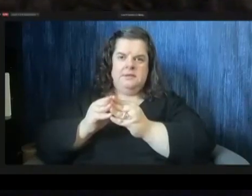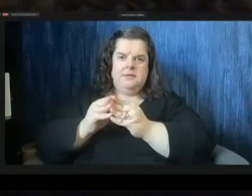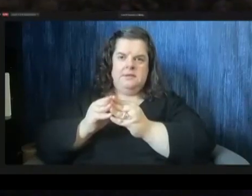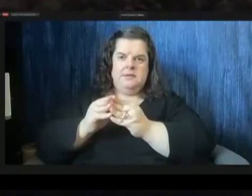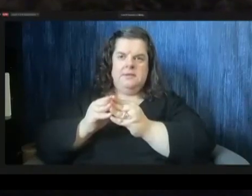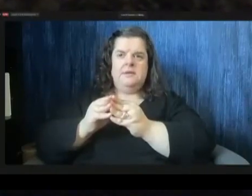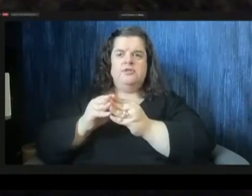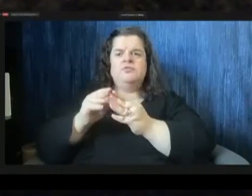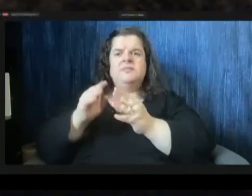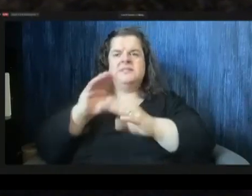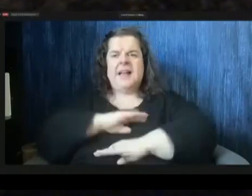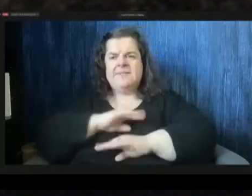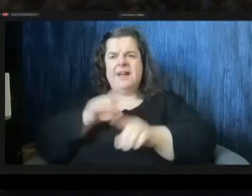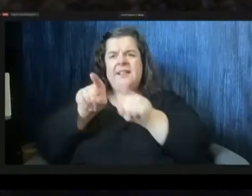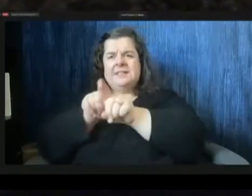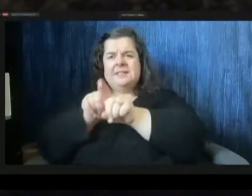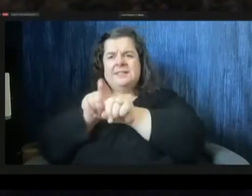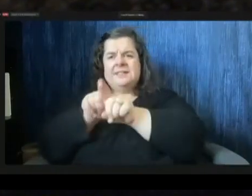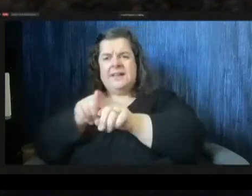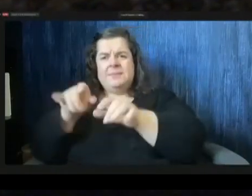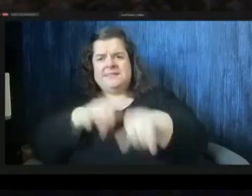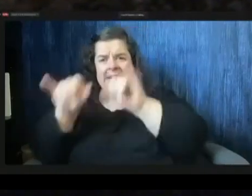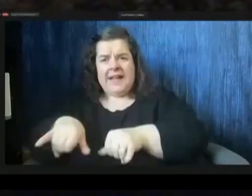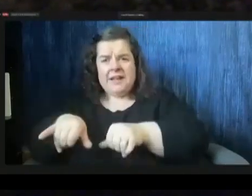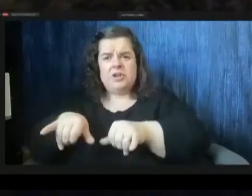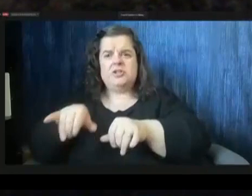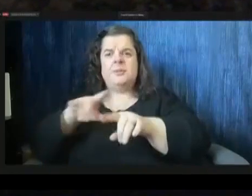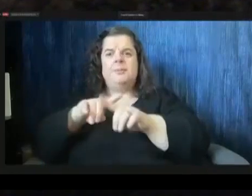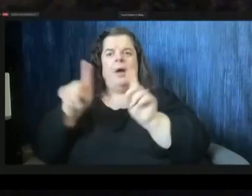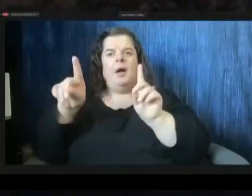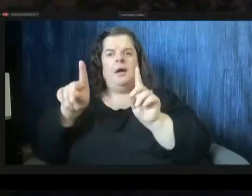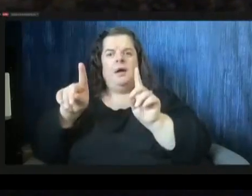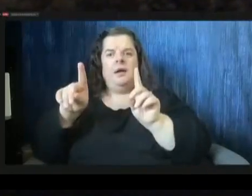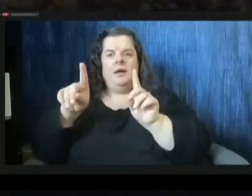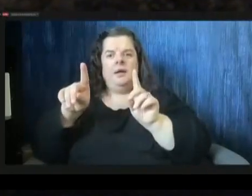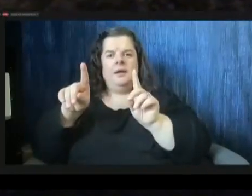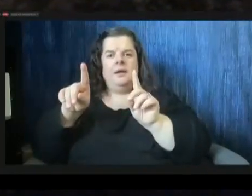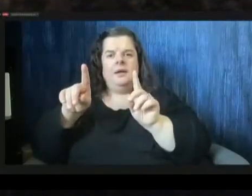meets the same standards of a DAM meeting, but is